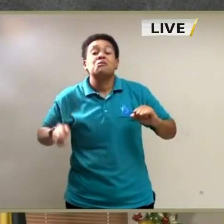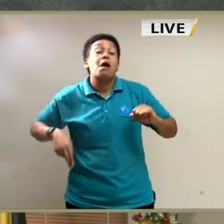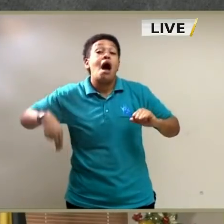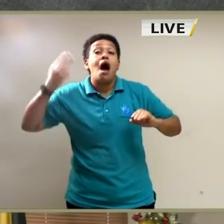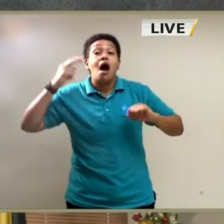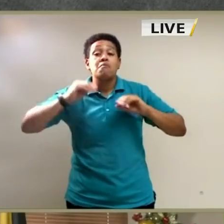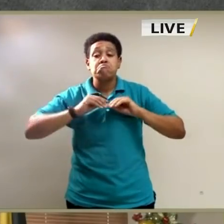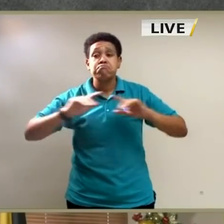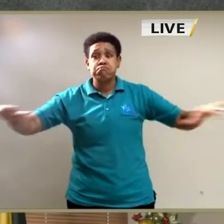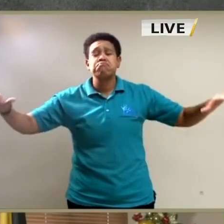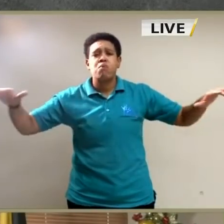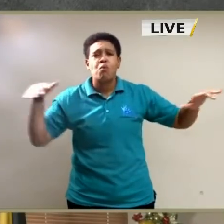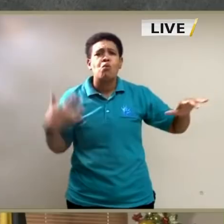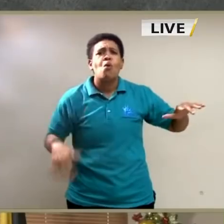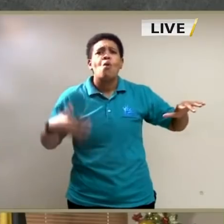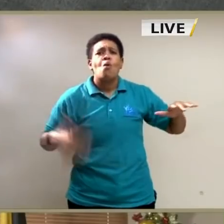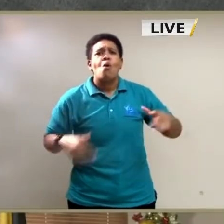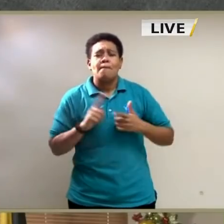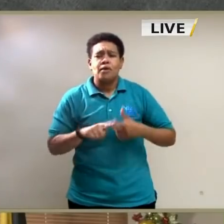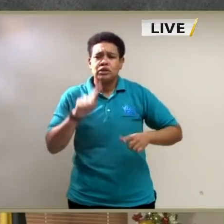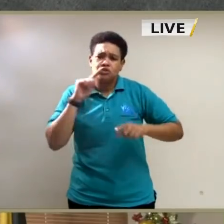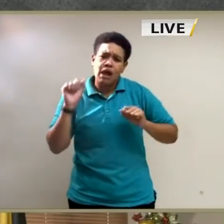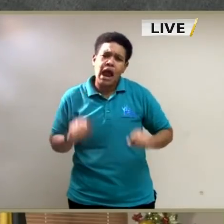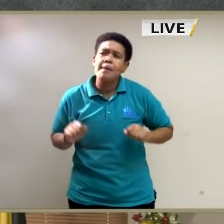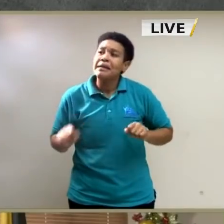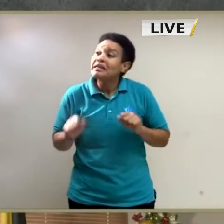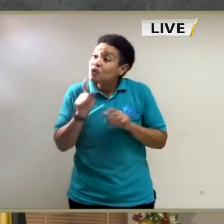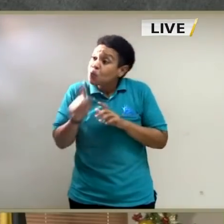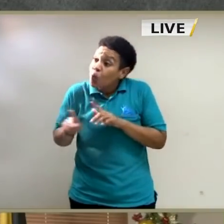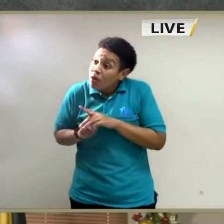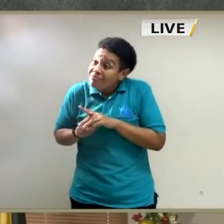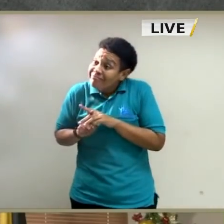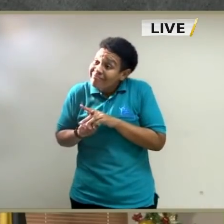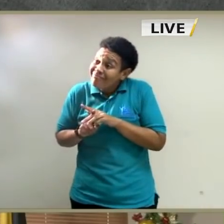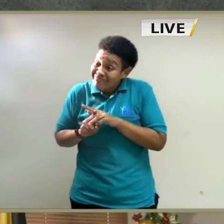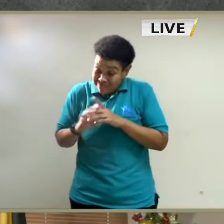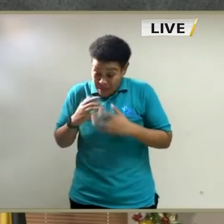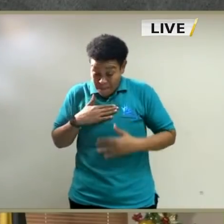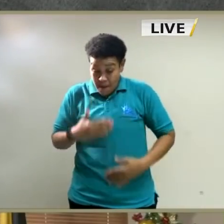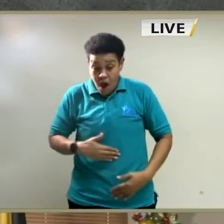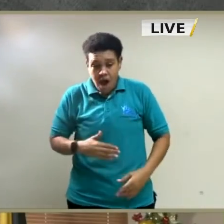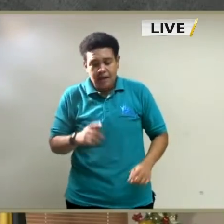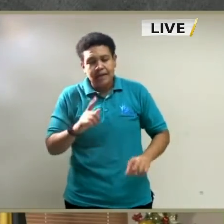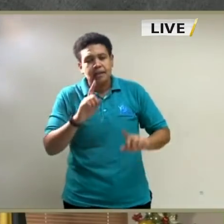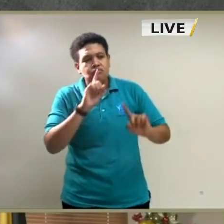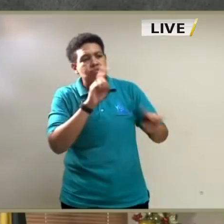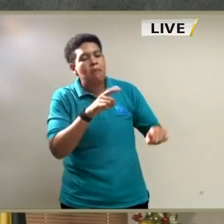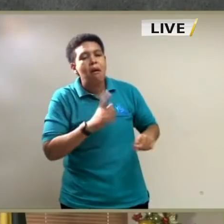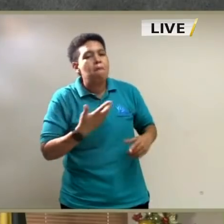transmissibility and ability to escape the immune response of the body.